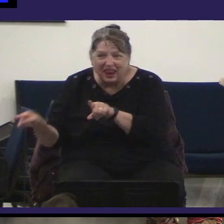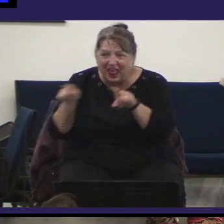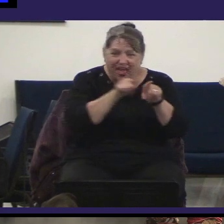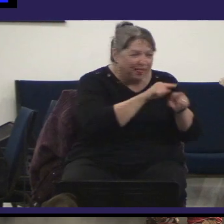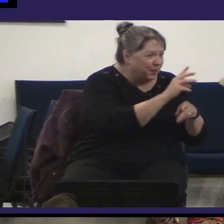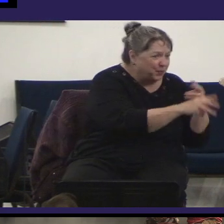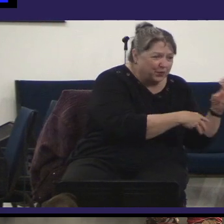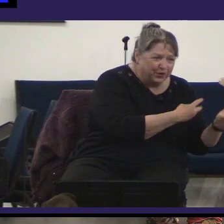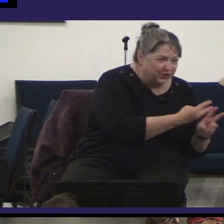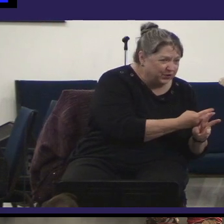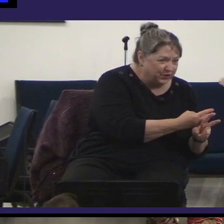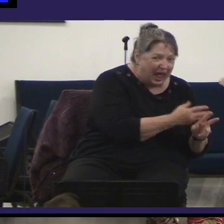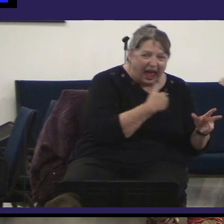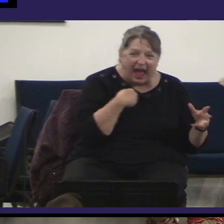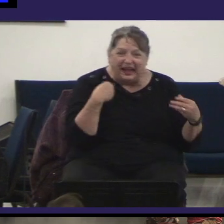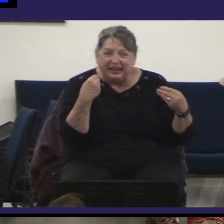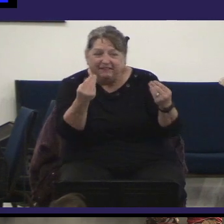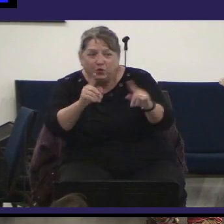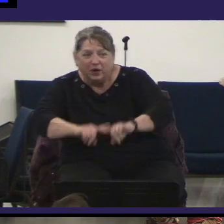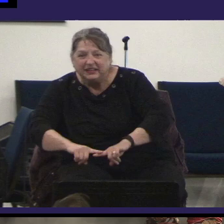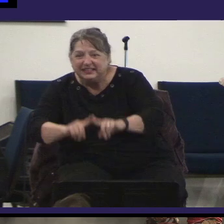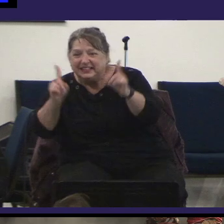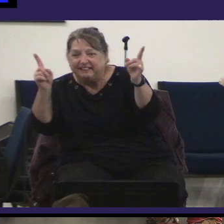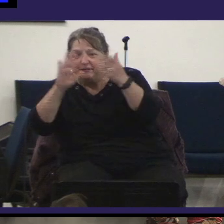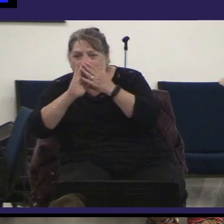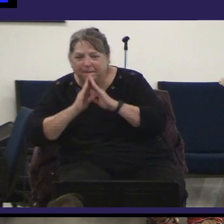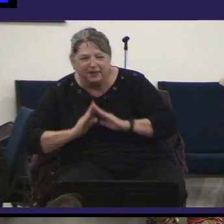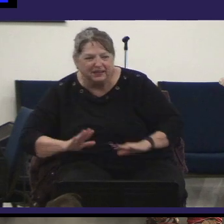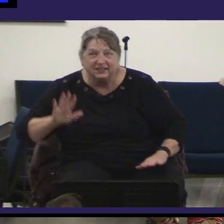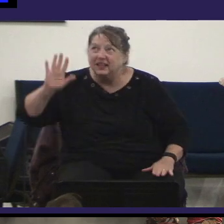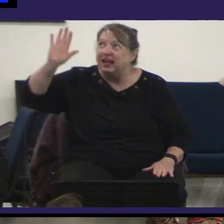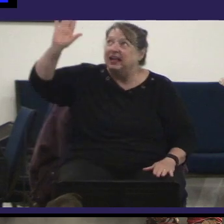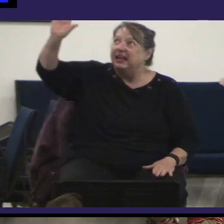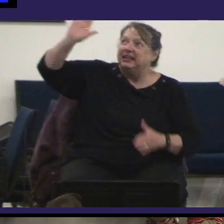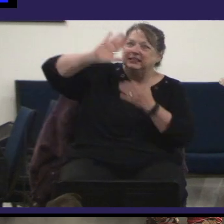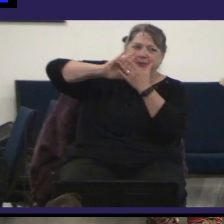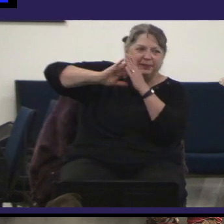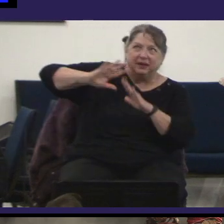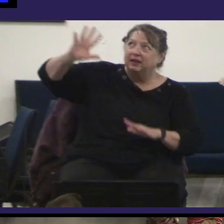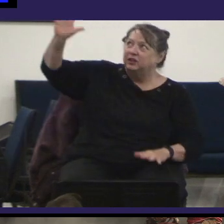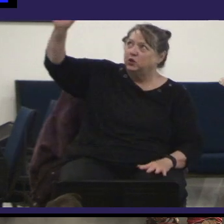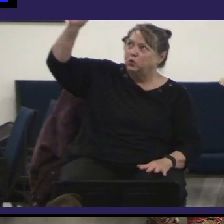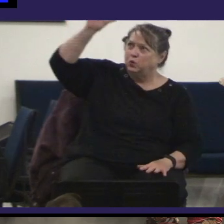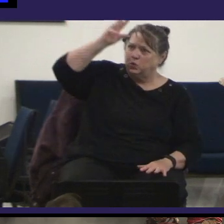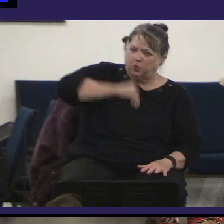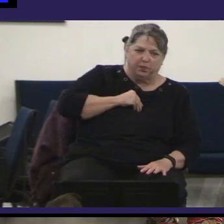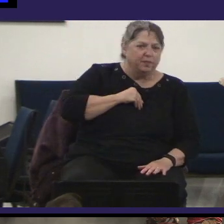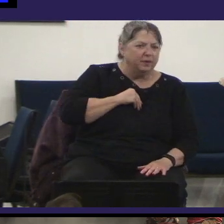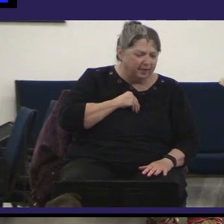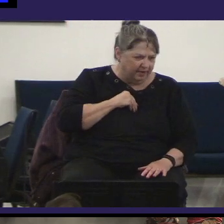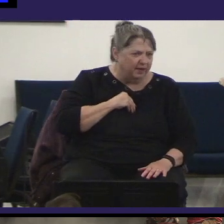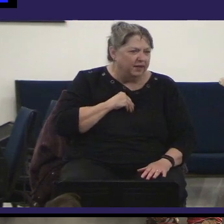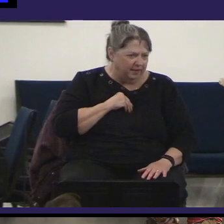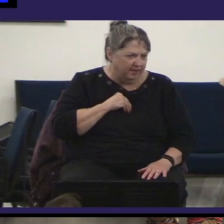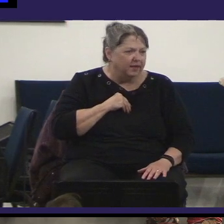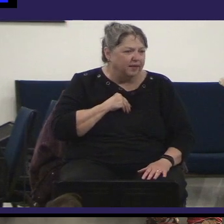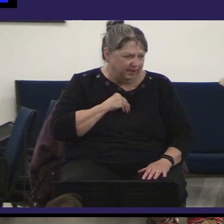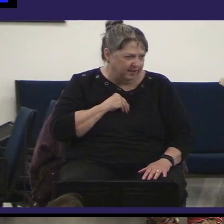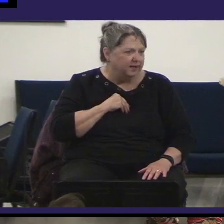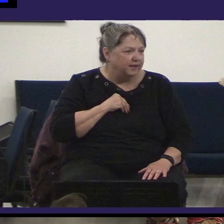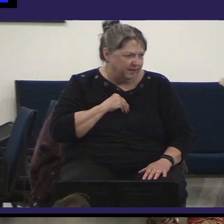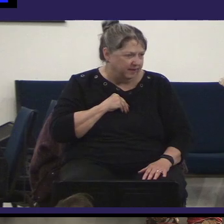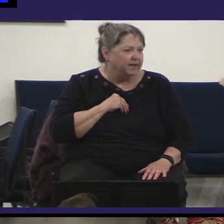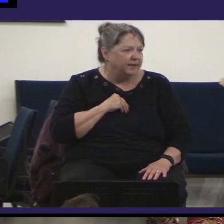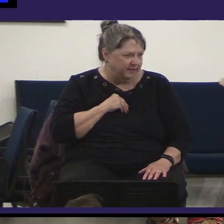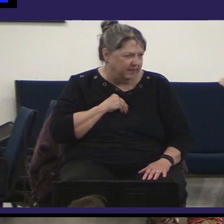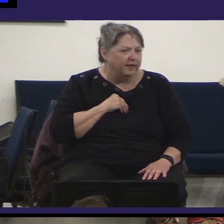I give you a different kind of peace. It's his peace that we need, church. How happy are the feet of those who